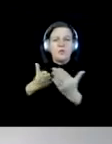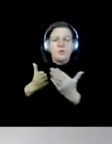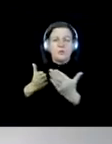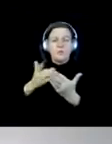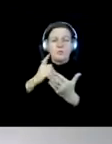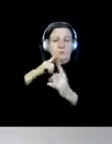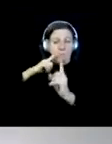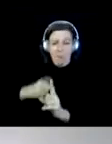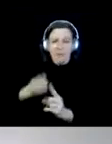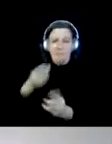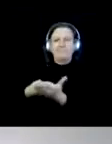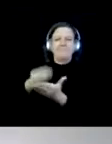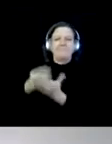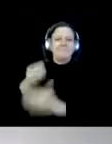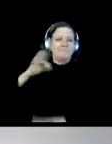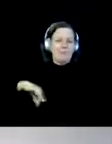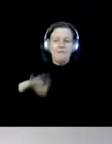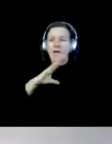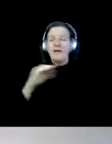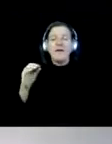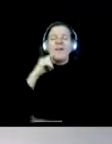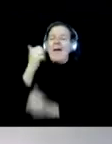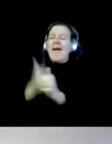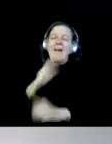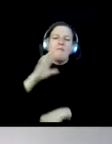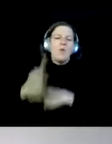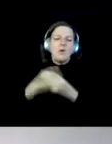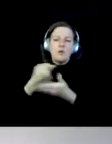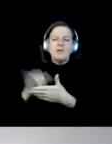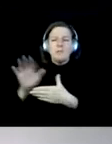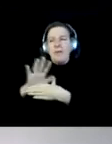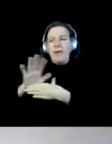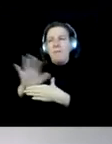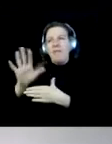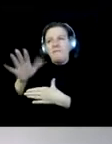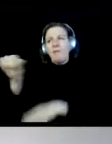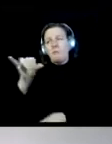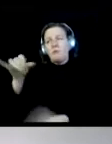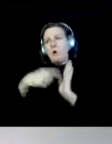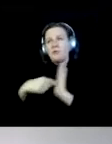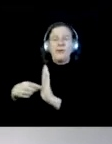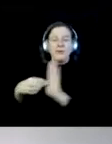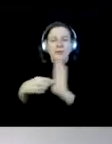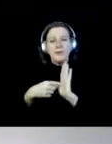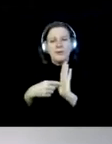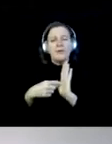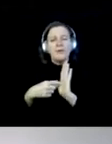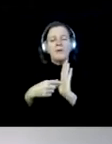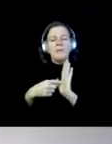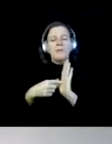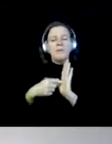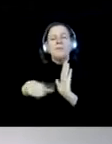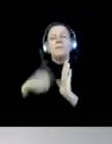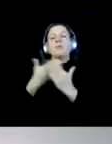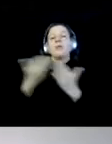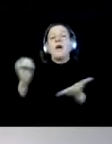But the film was kind of also just trying to get at like another thing that